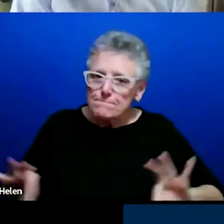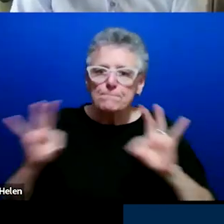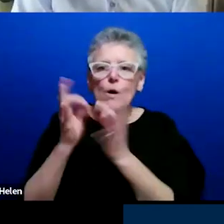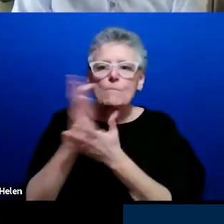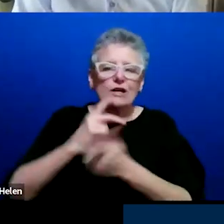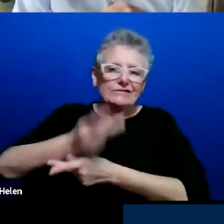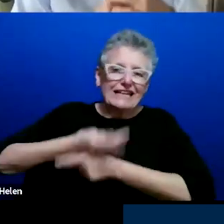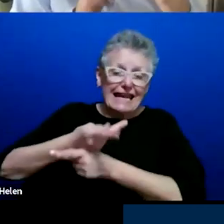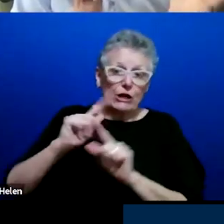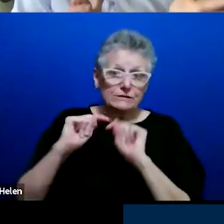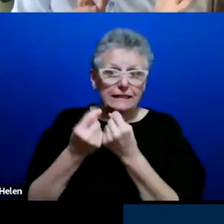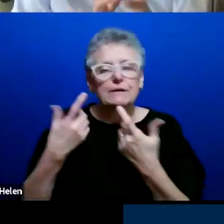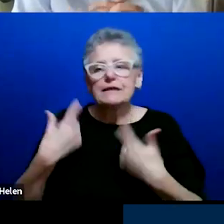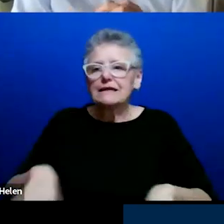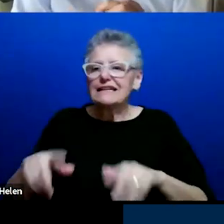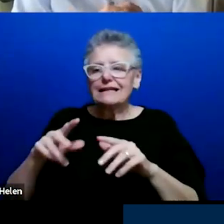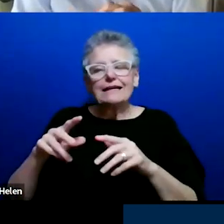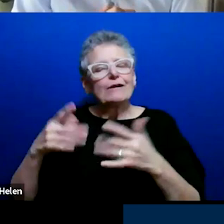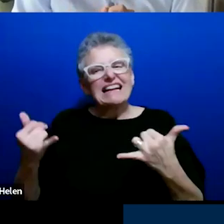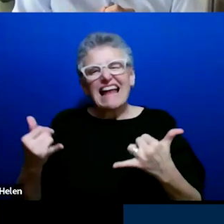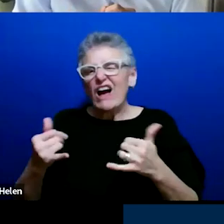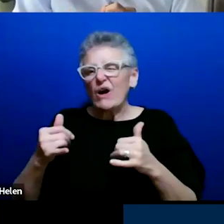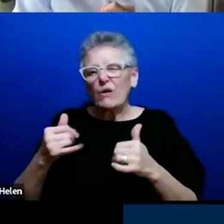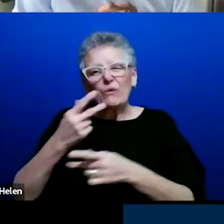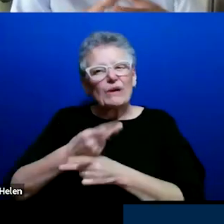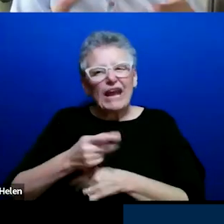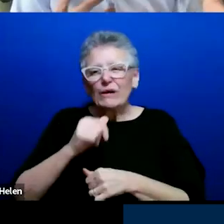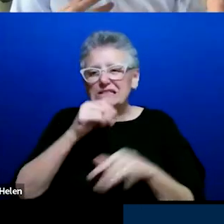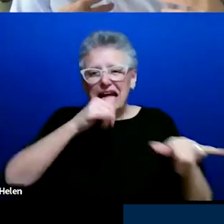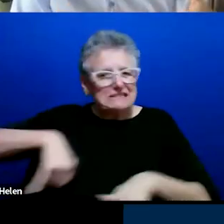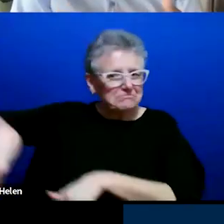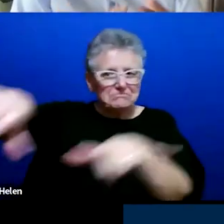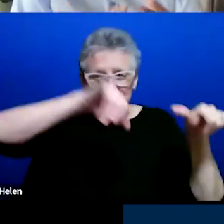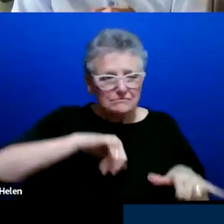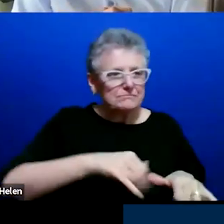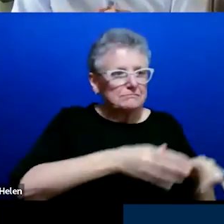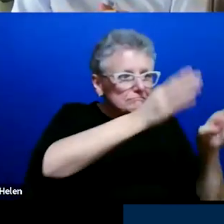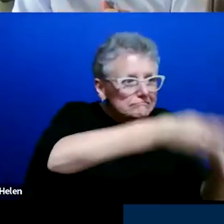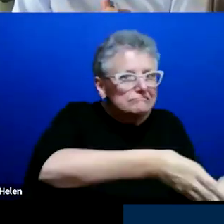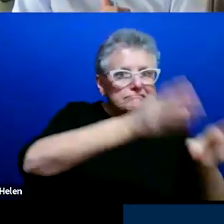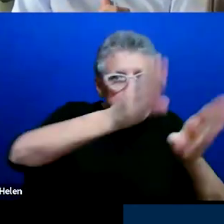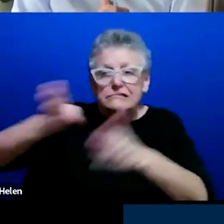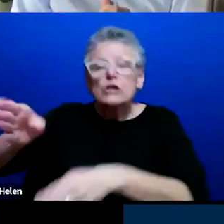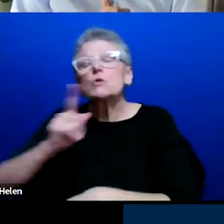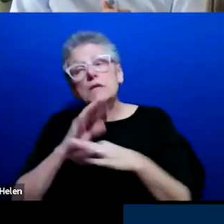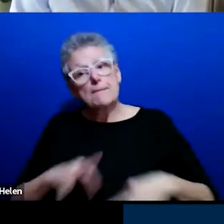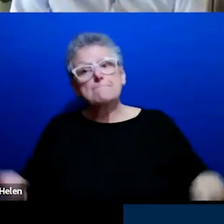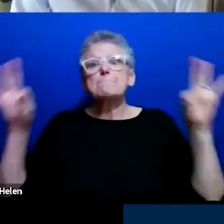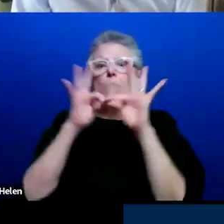care team, because care is so fragmented. It's really useful to circle back and check in on patients.